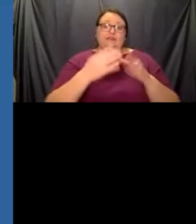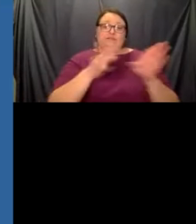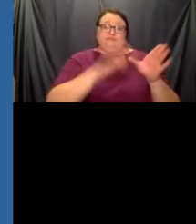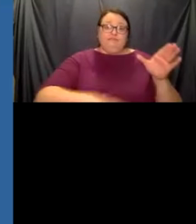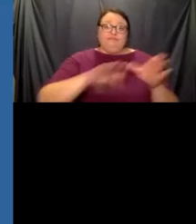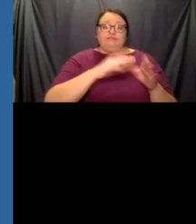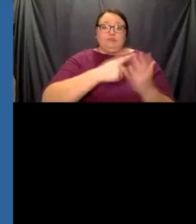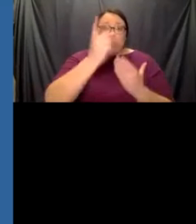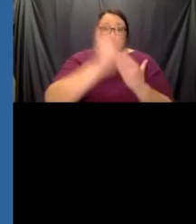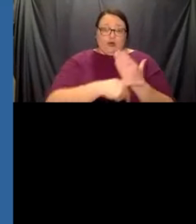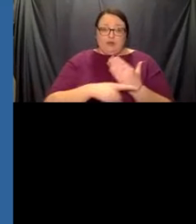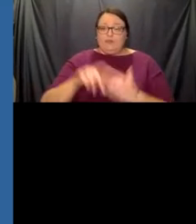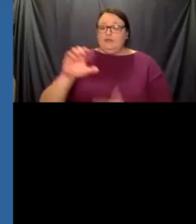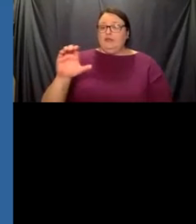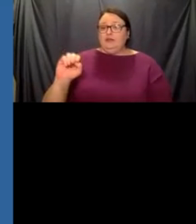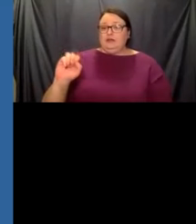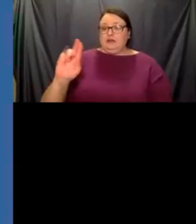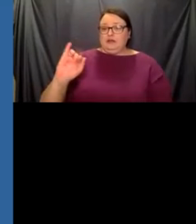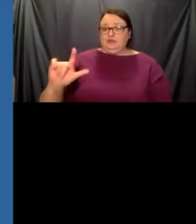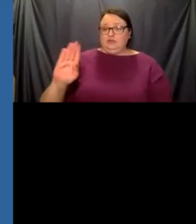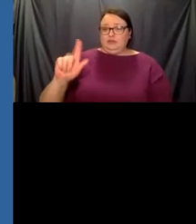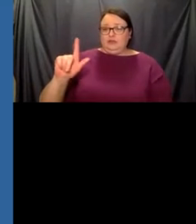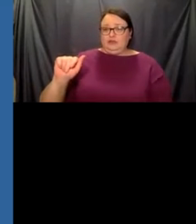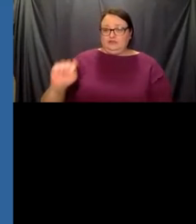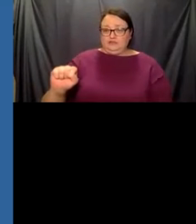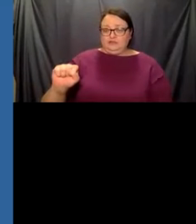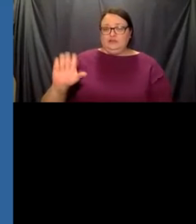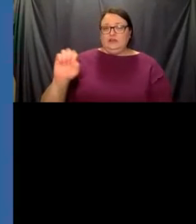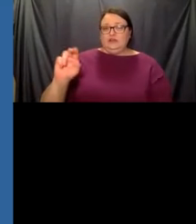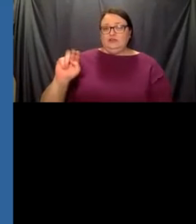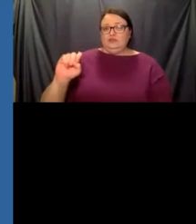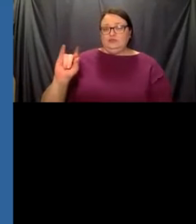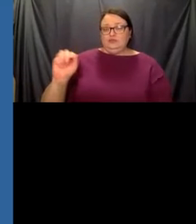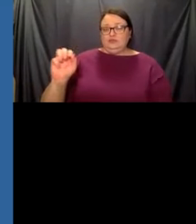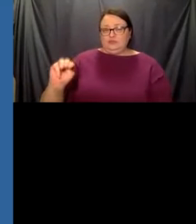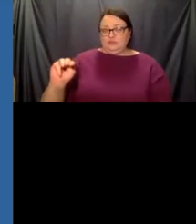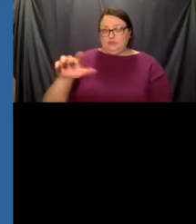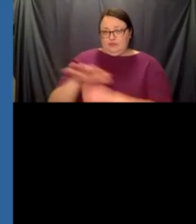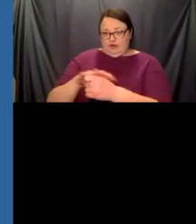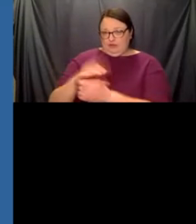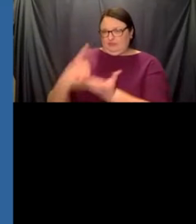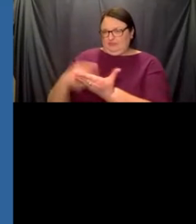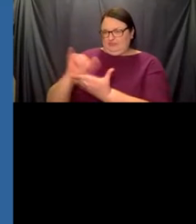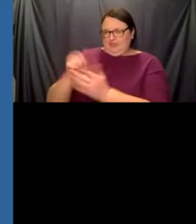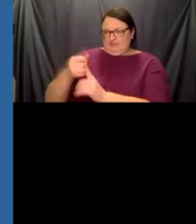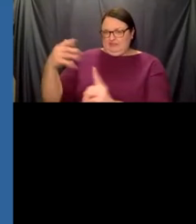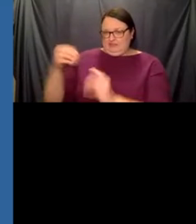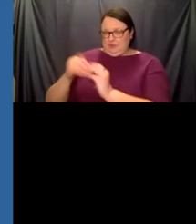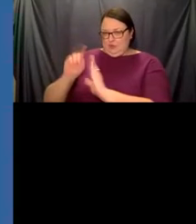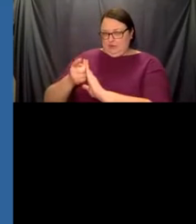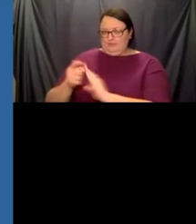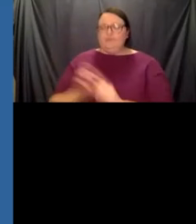Bluffs Consortia area, which we'll have more on in a second, the area east of 72nd